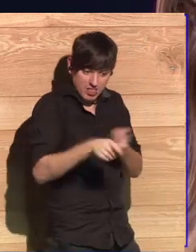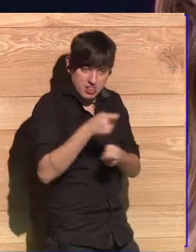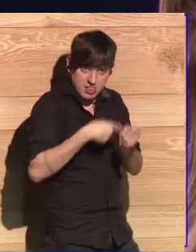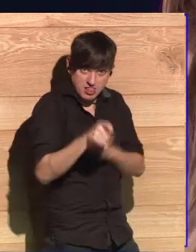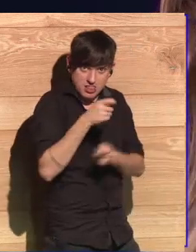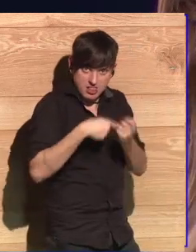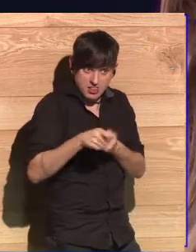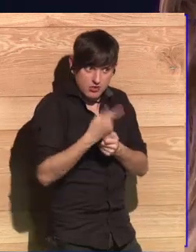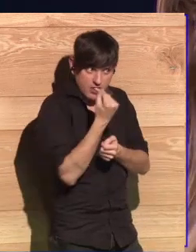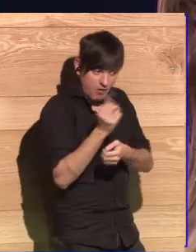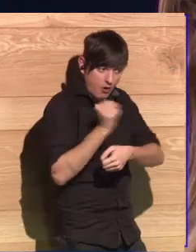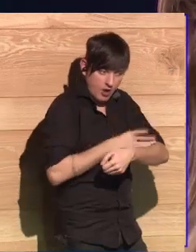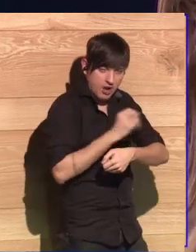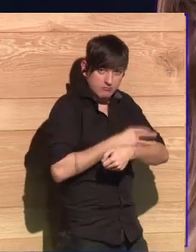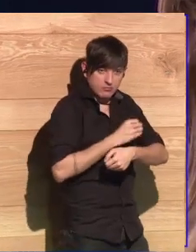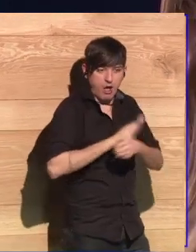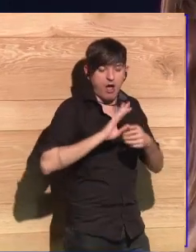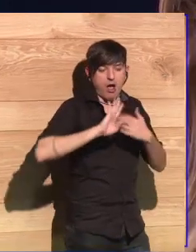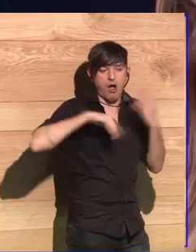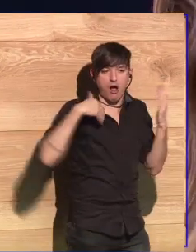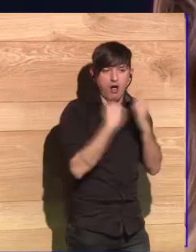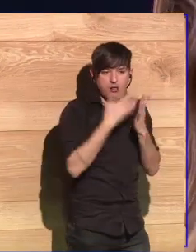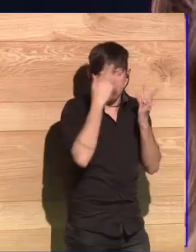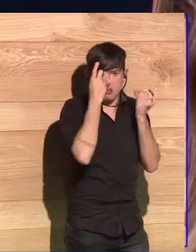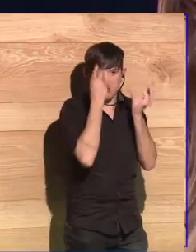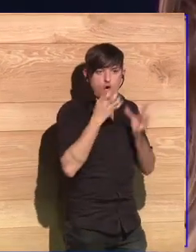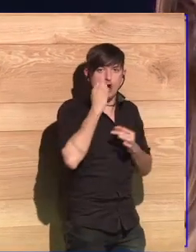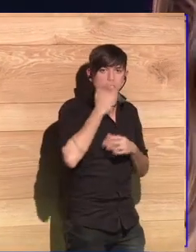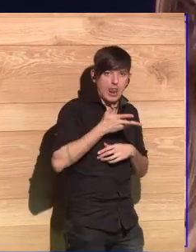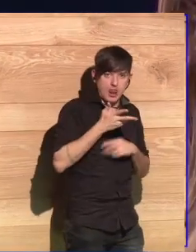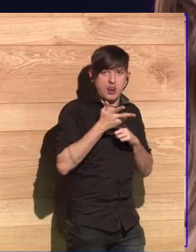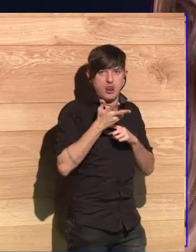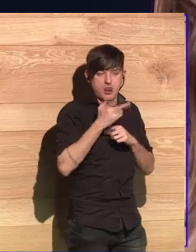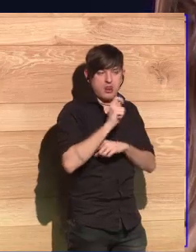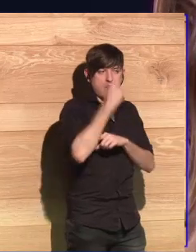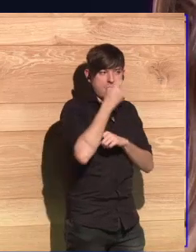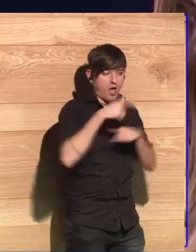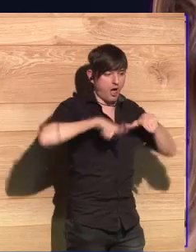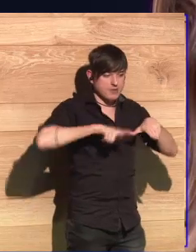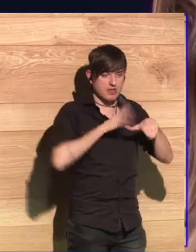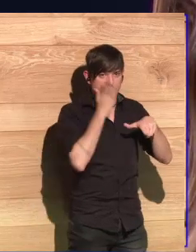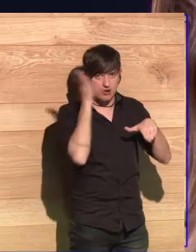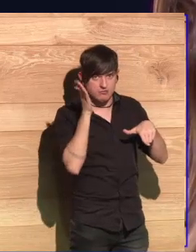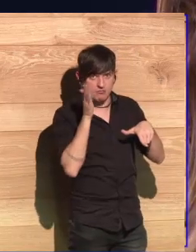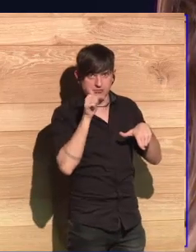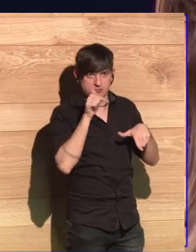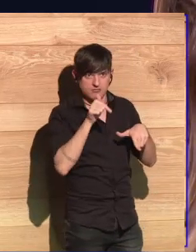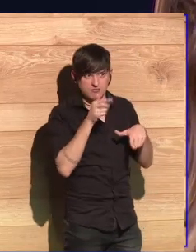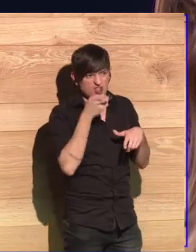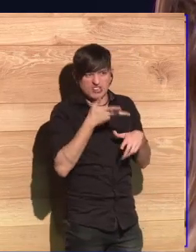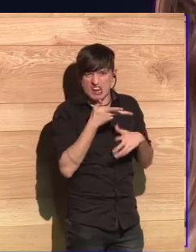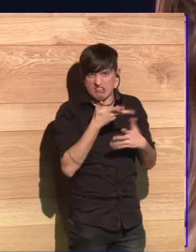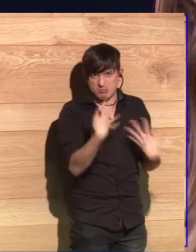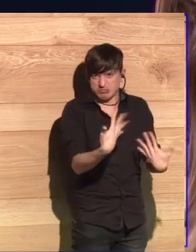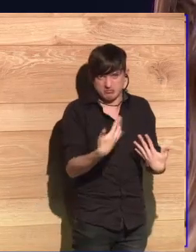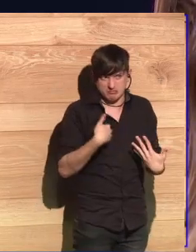enough to get a room in a transient hotel. And as long as you had a room in the hotel that was paid for